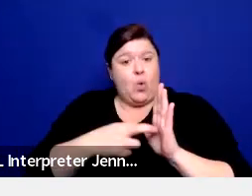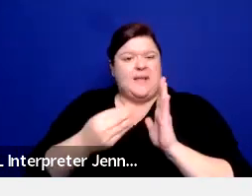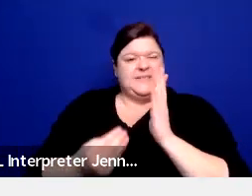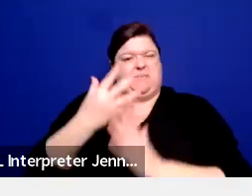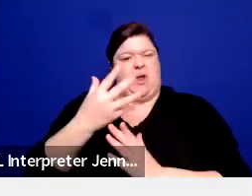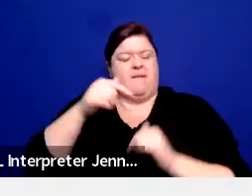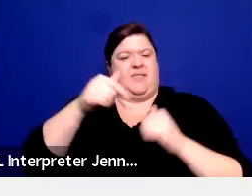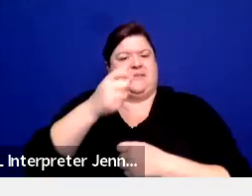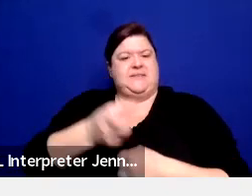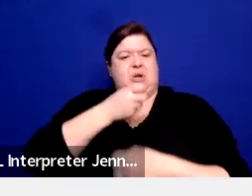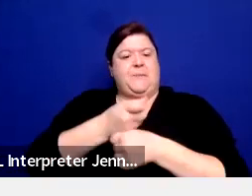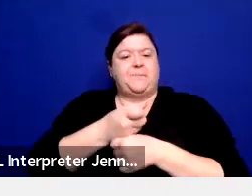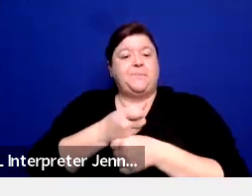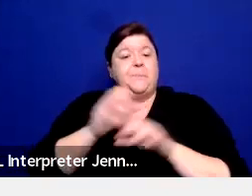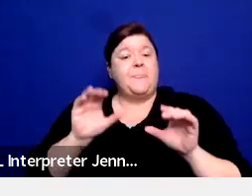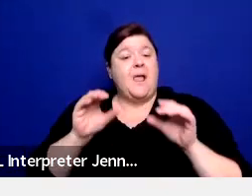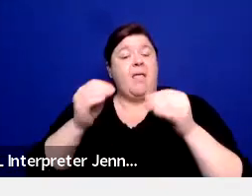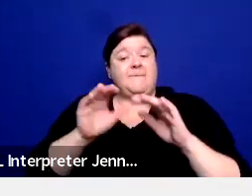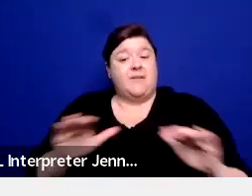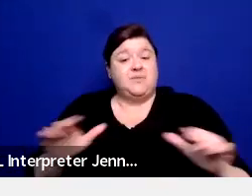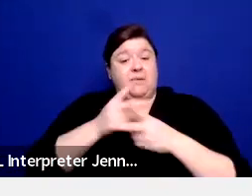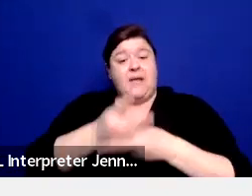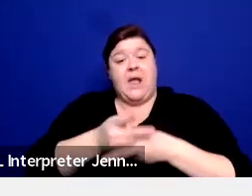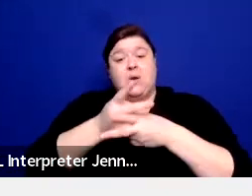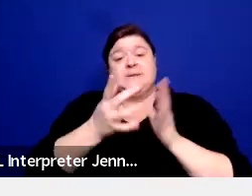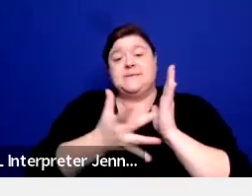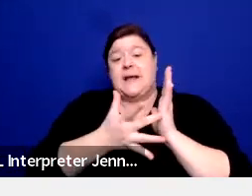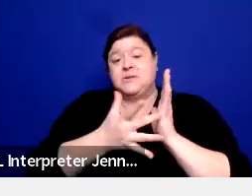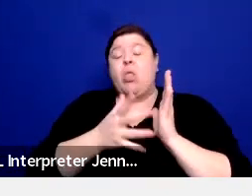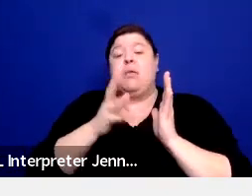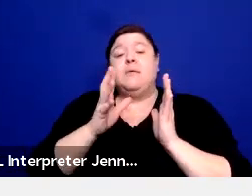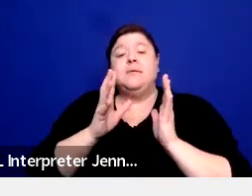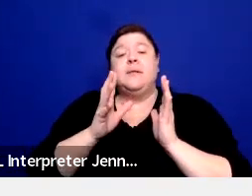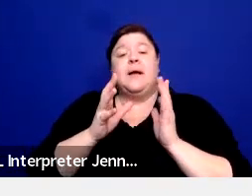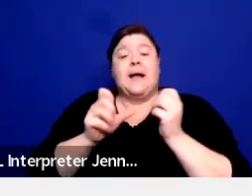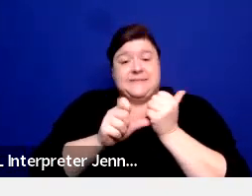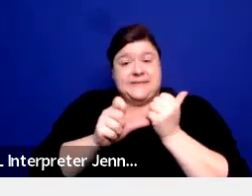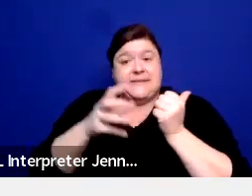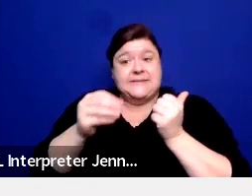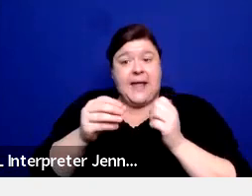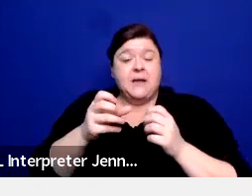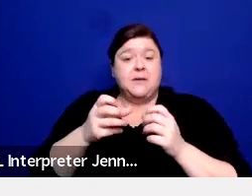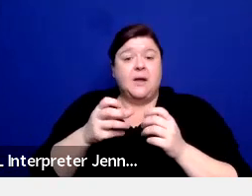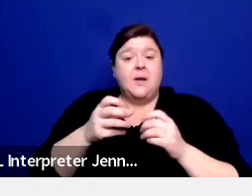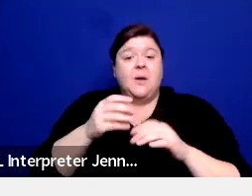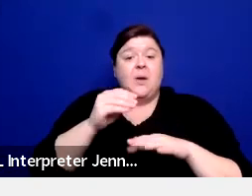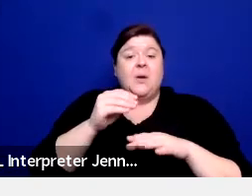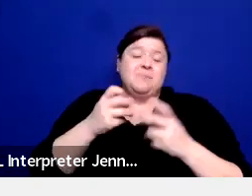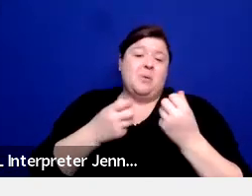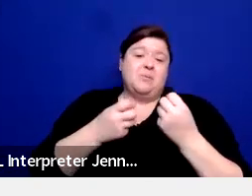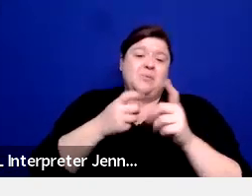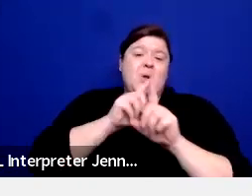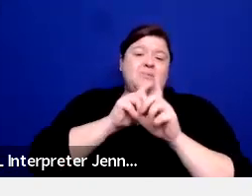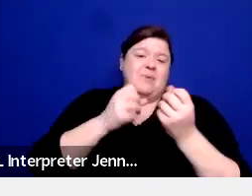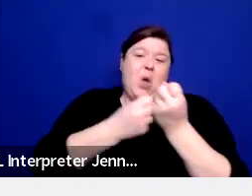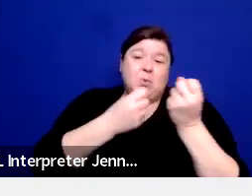Child Care is using a technical assistance and coaching approach. So we don't expect everybody to fall into compliance